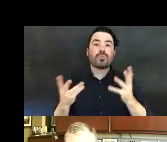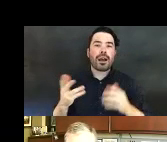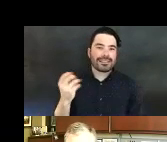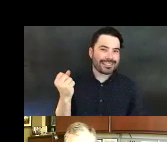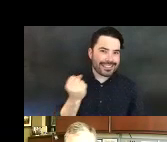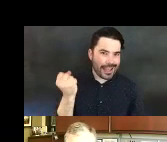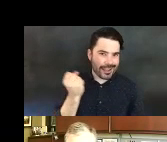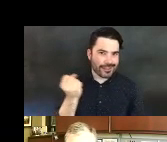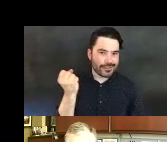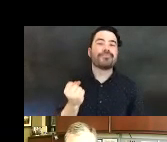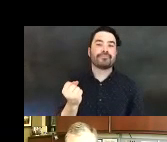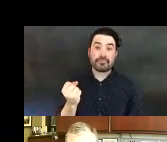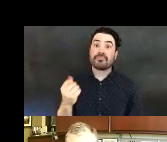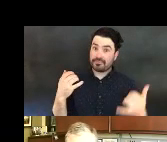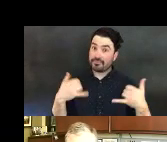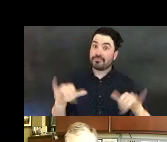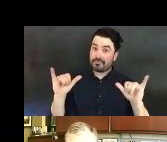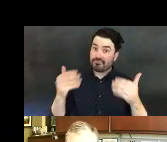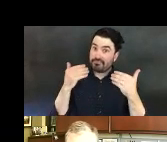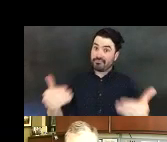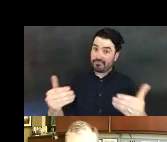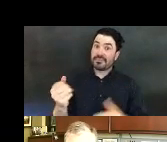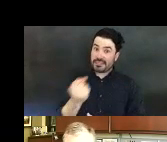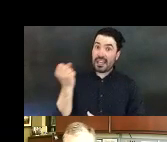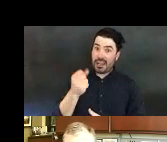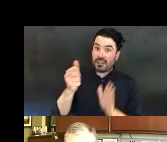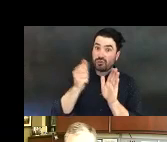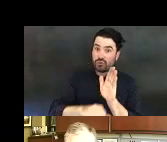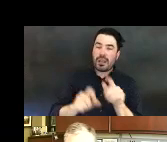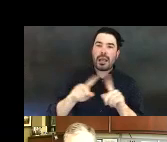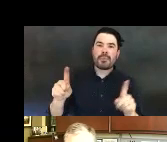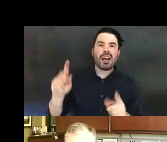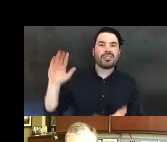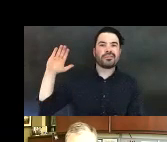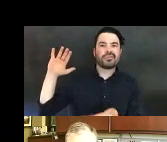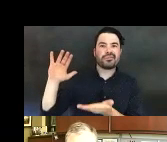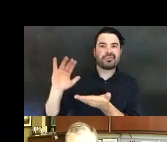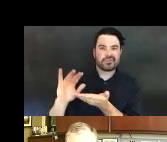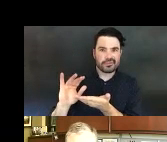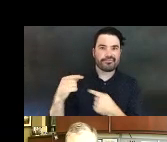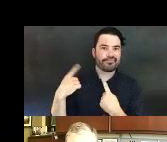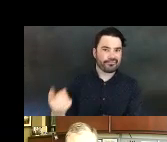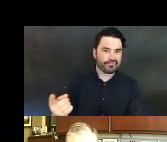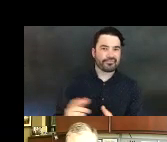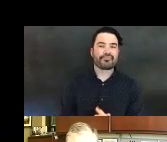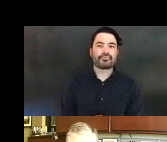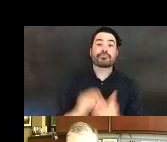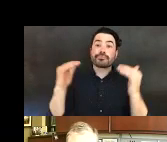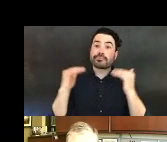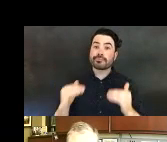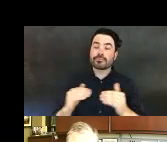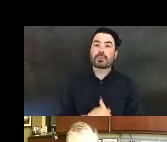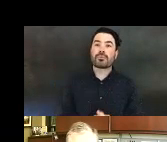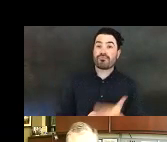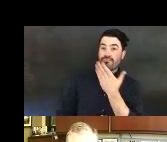still scheduling operations on Saturday, though that volume has decreased a little bit over time. If we go to the next slide. This